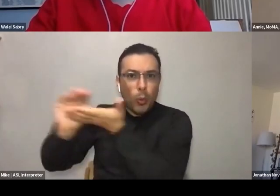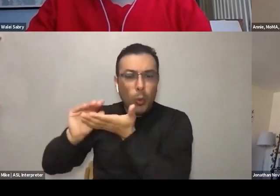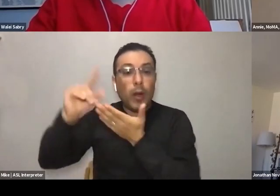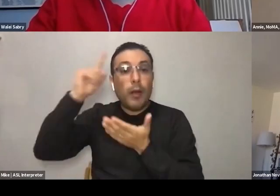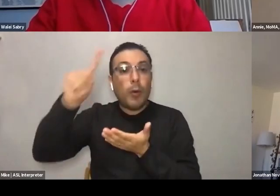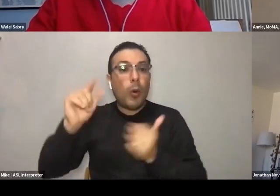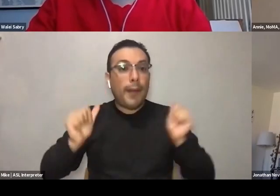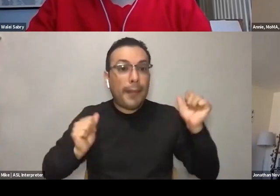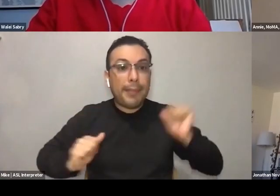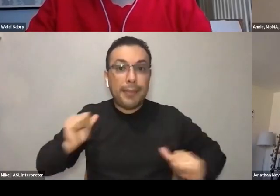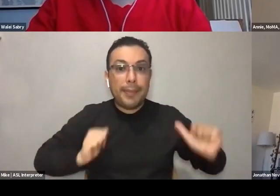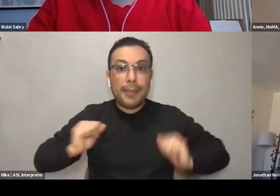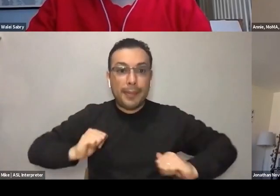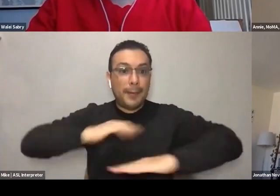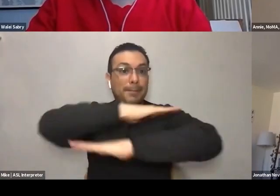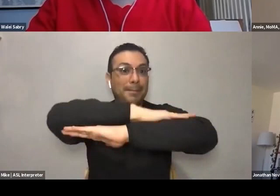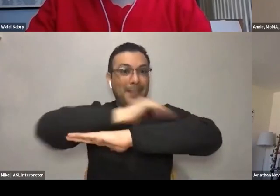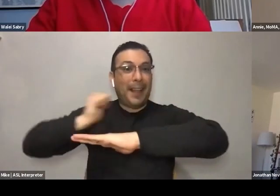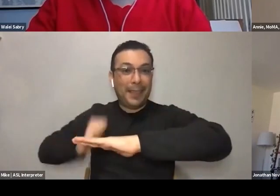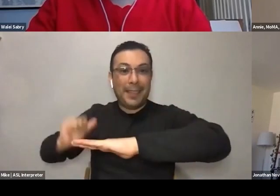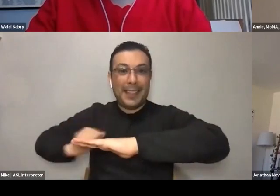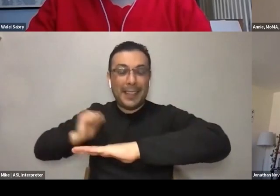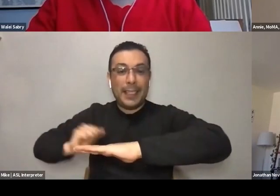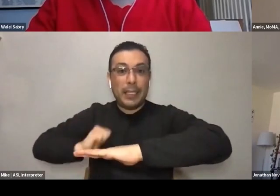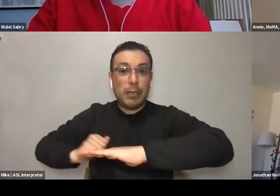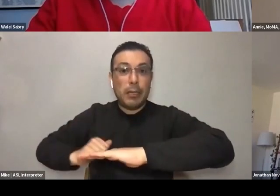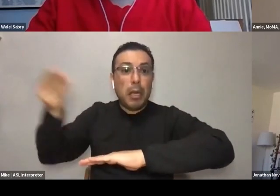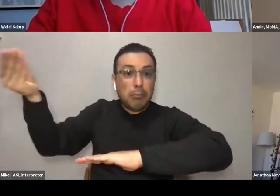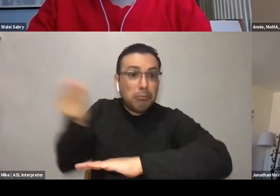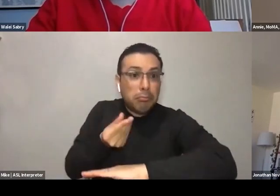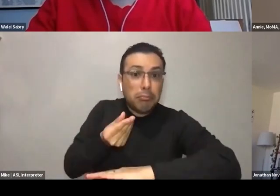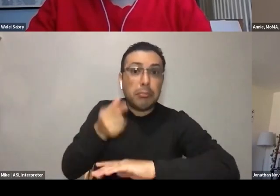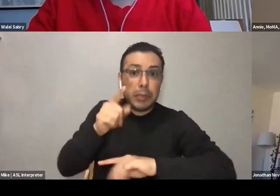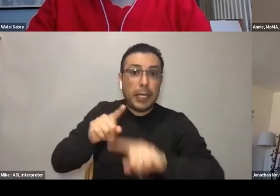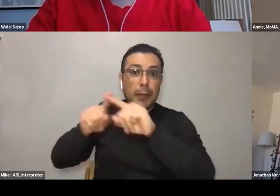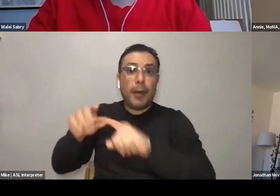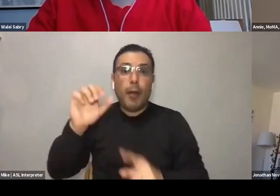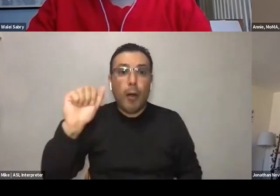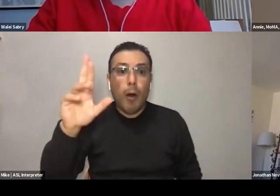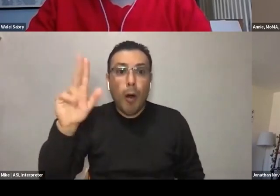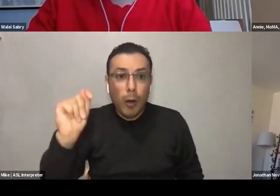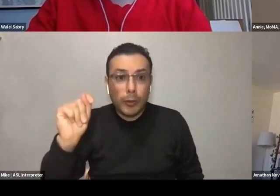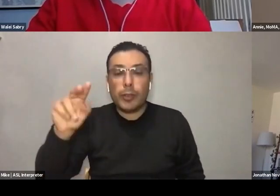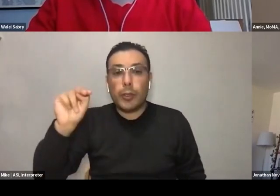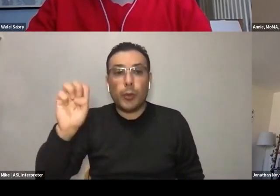access and providing access. So that's one funding source that you might want to reach out to called Art New York.